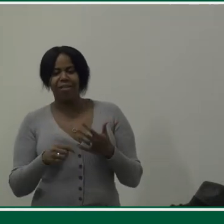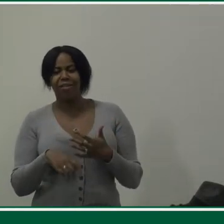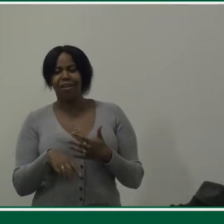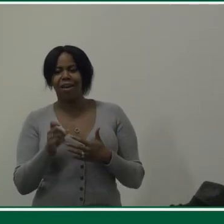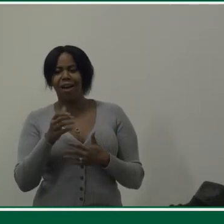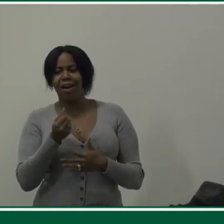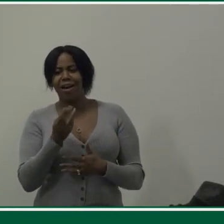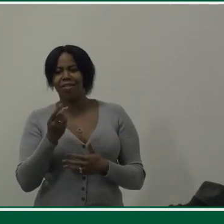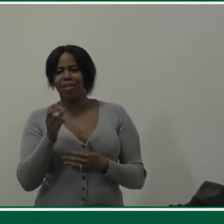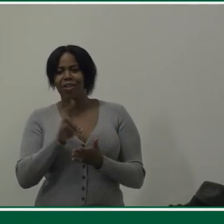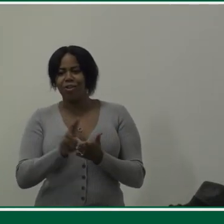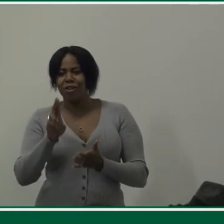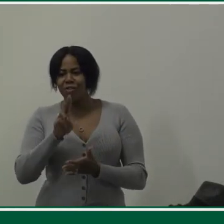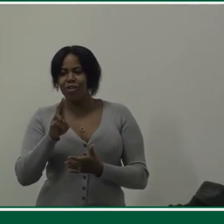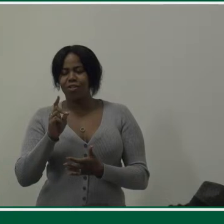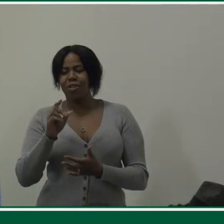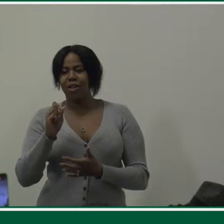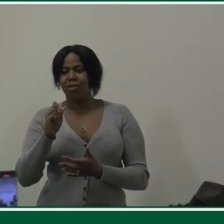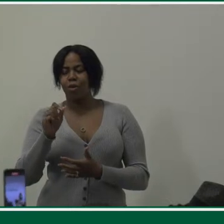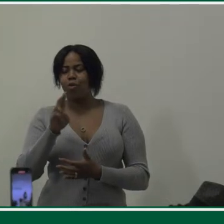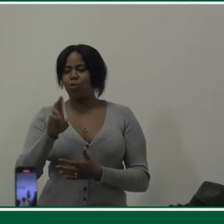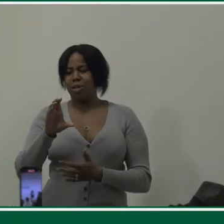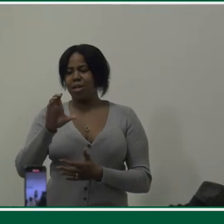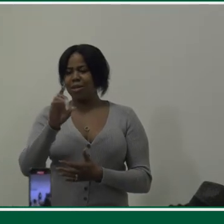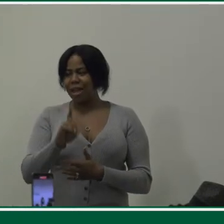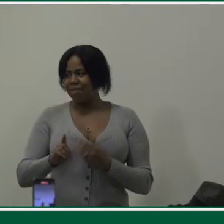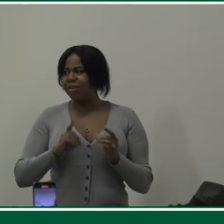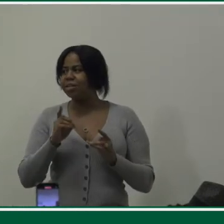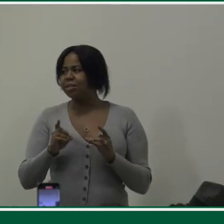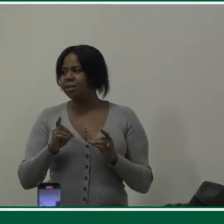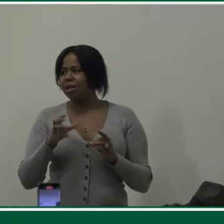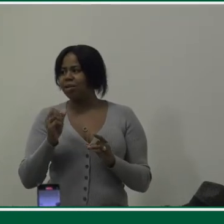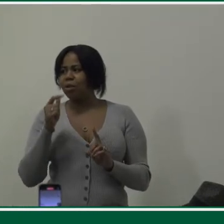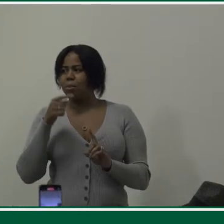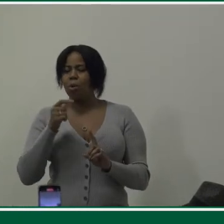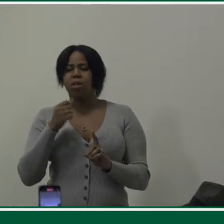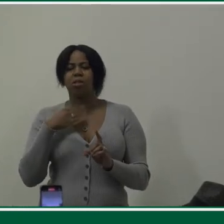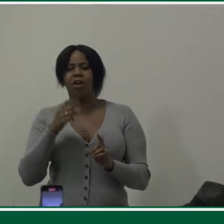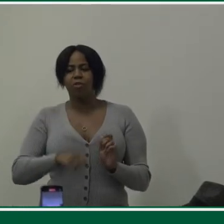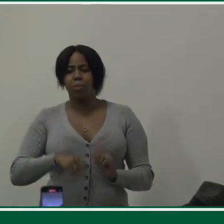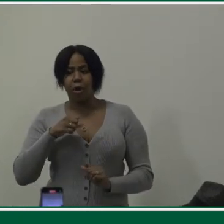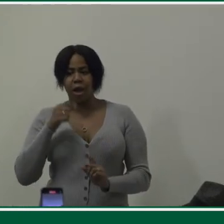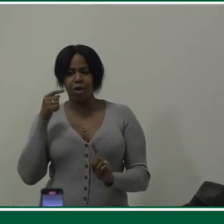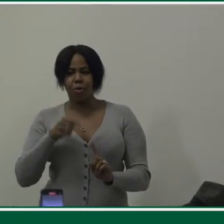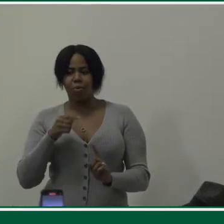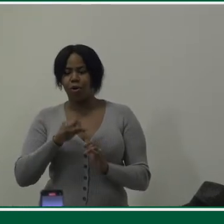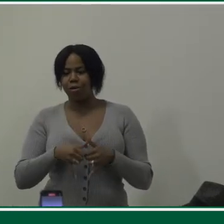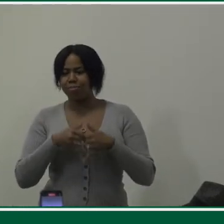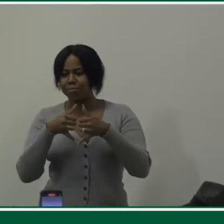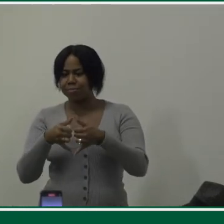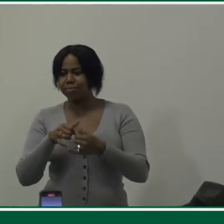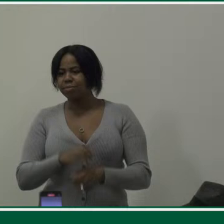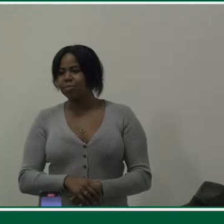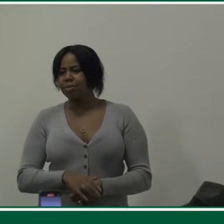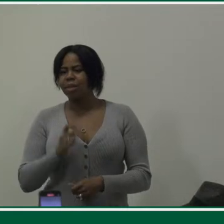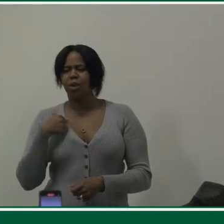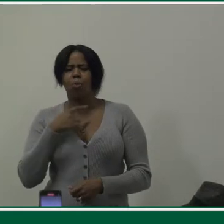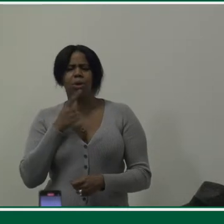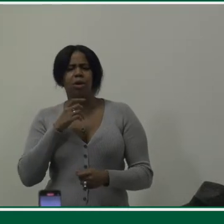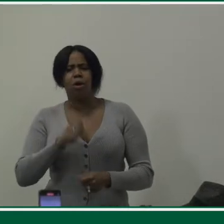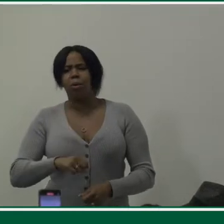University of California Davis, the Points of Pride Award, I am proud to say